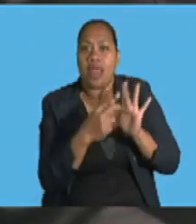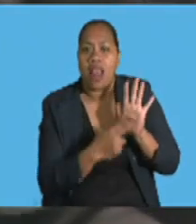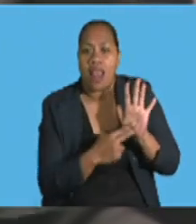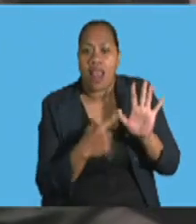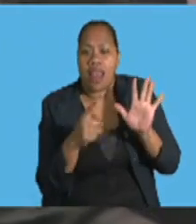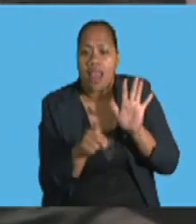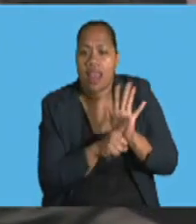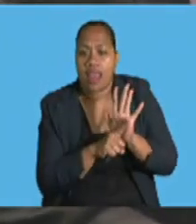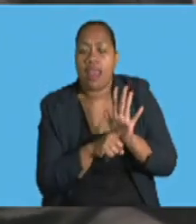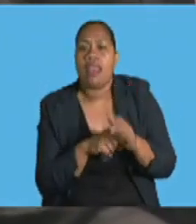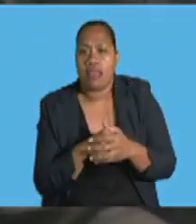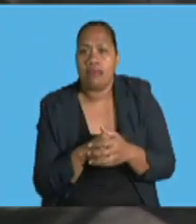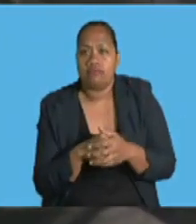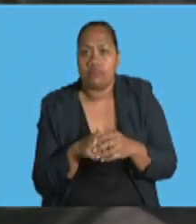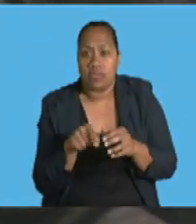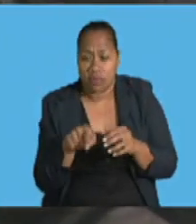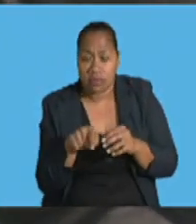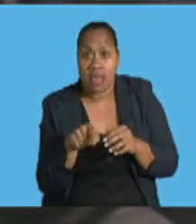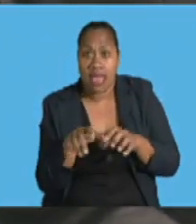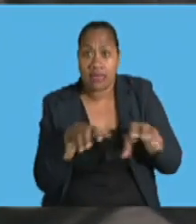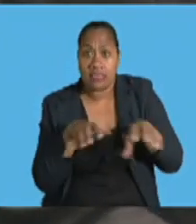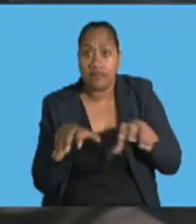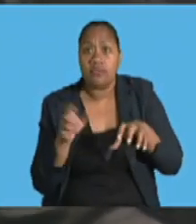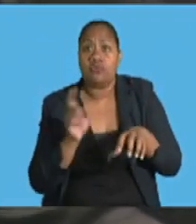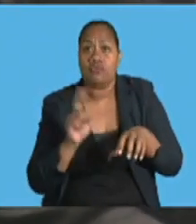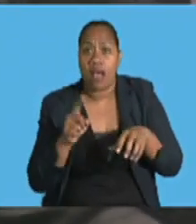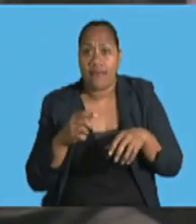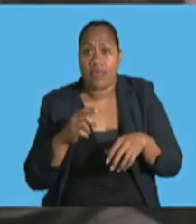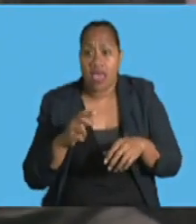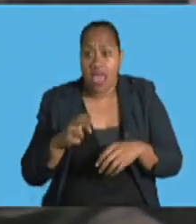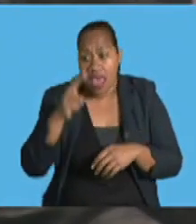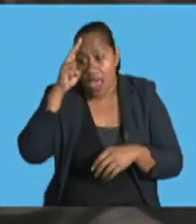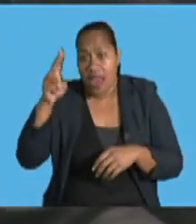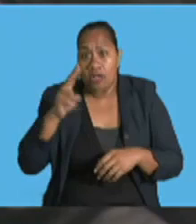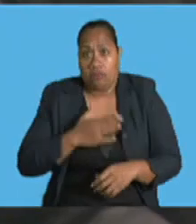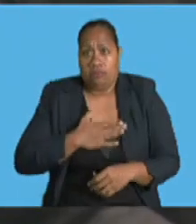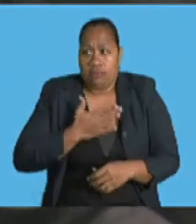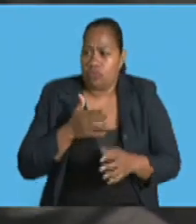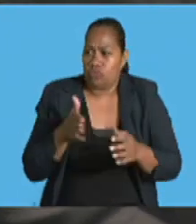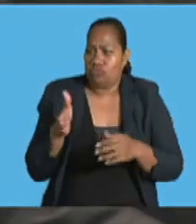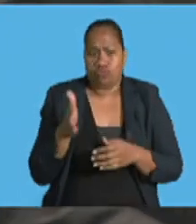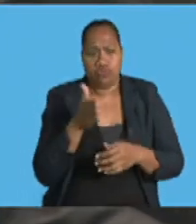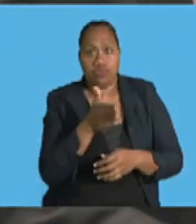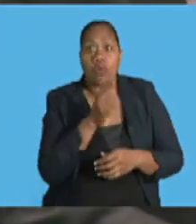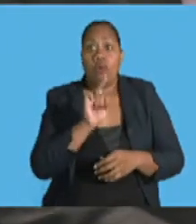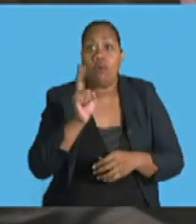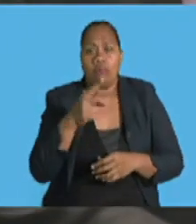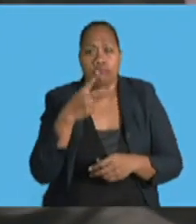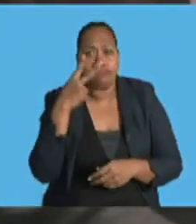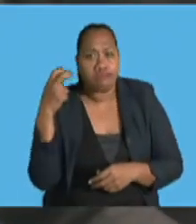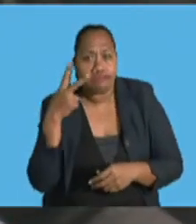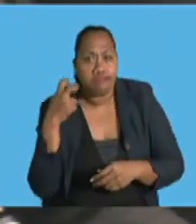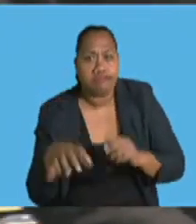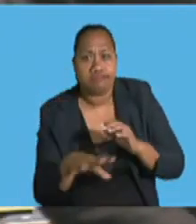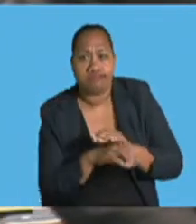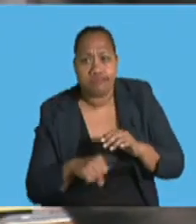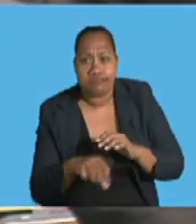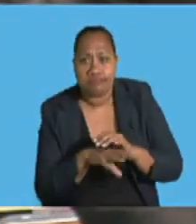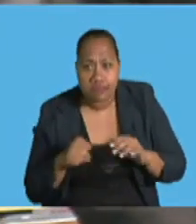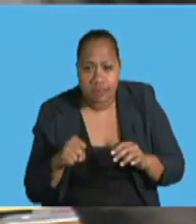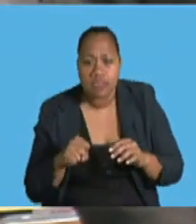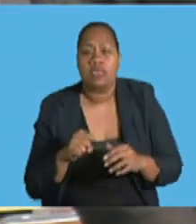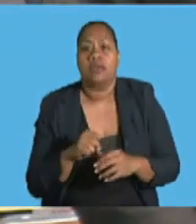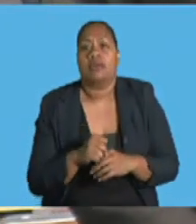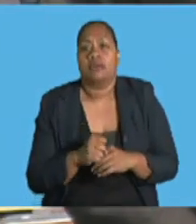activities have drawn the nation's interest on the recent spate of robberies, burglaries, and